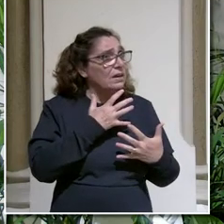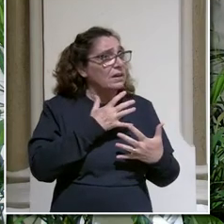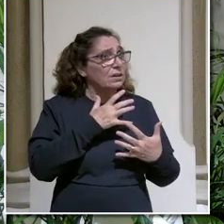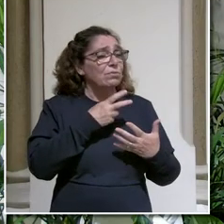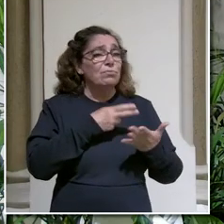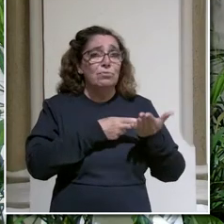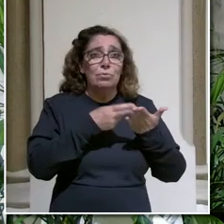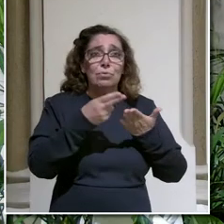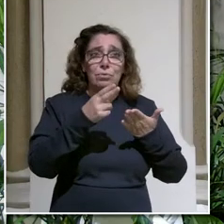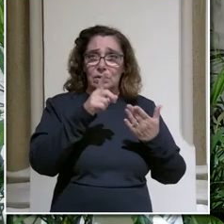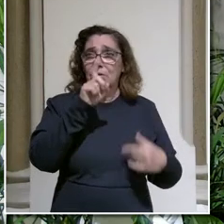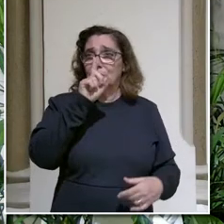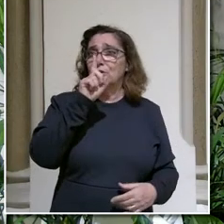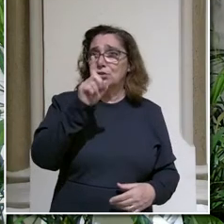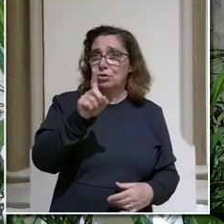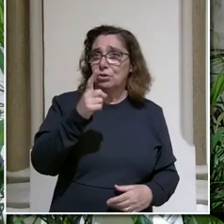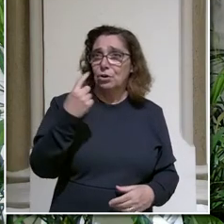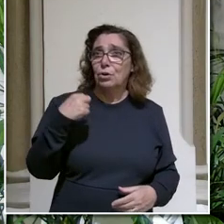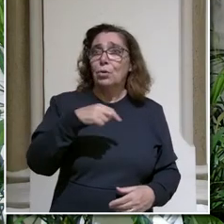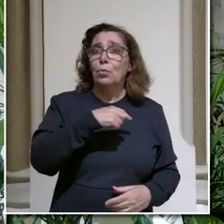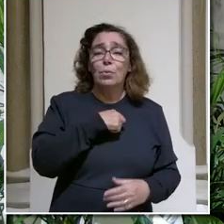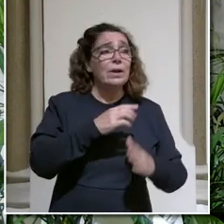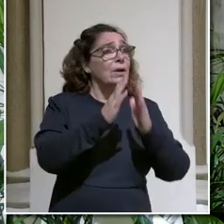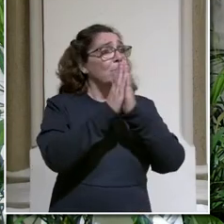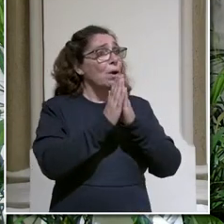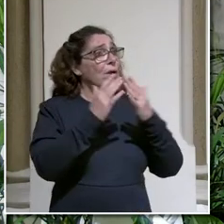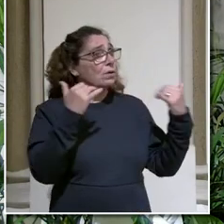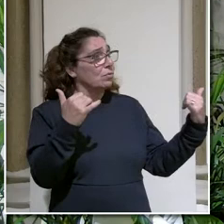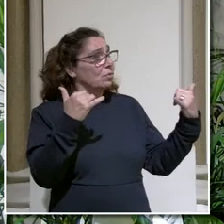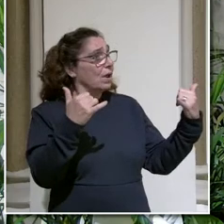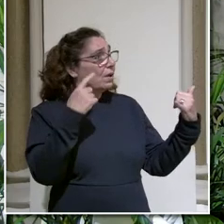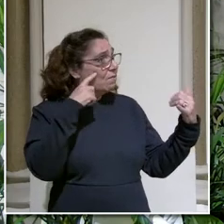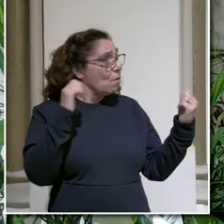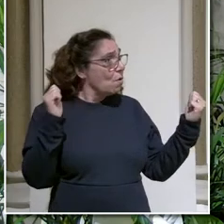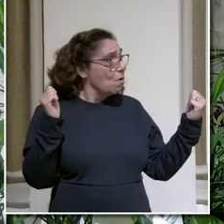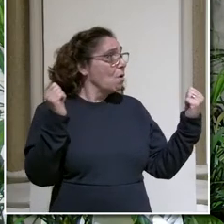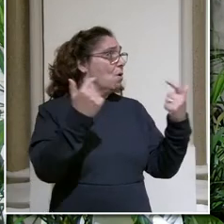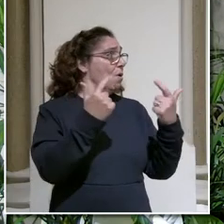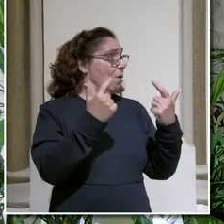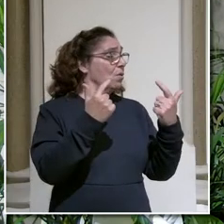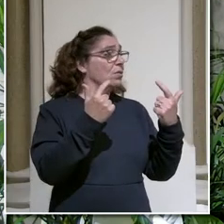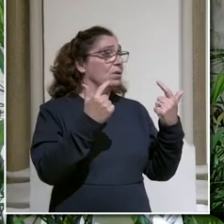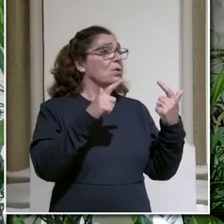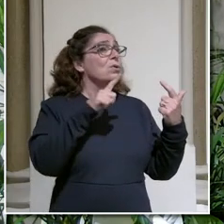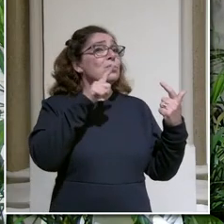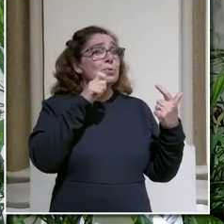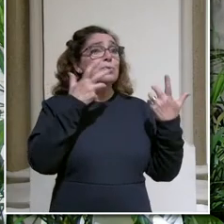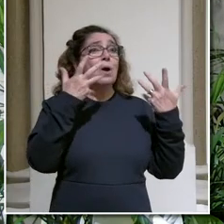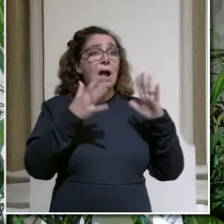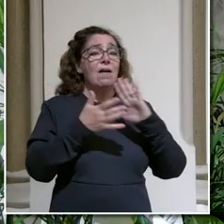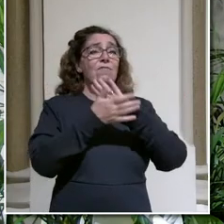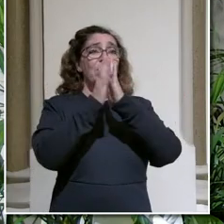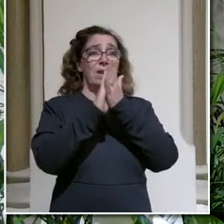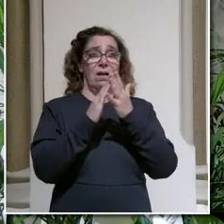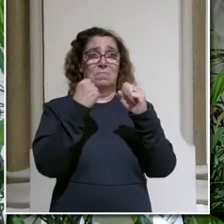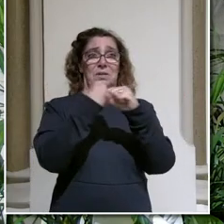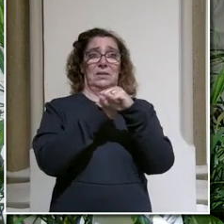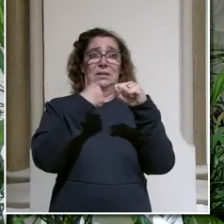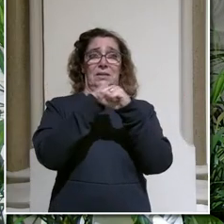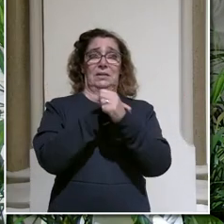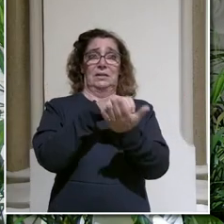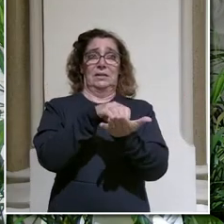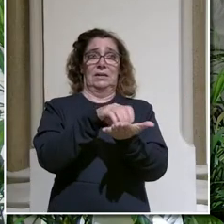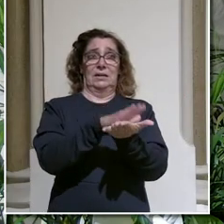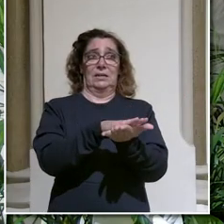sure. We pray this day for all those who have become statistics